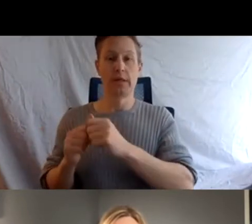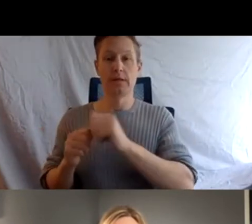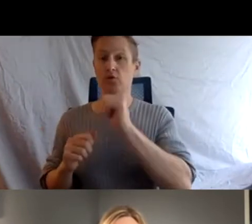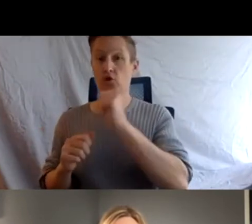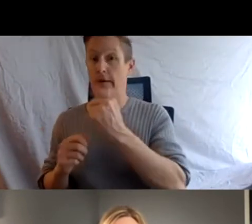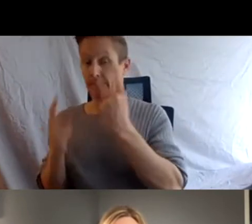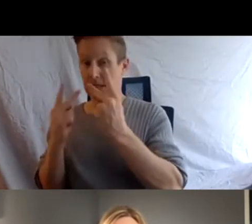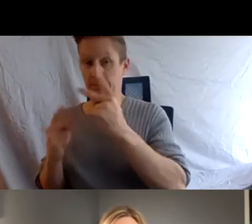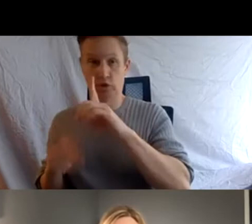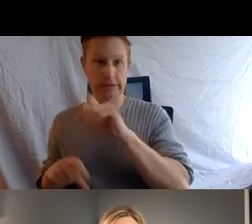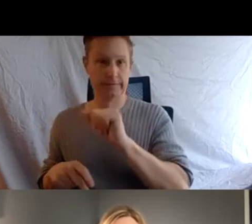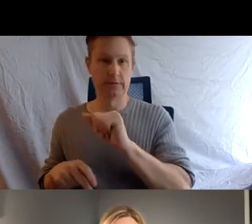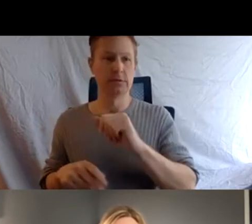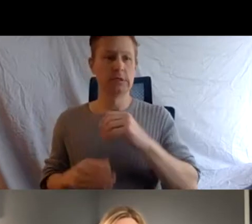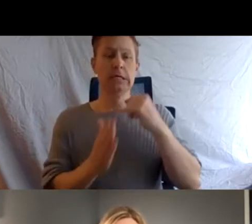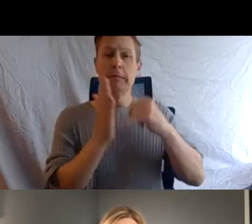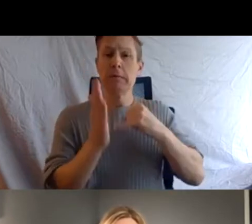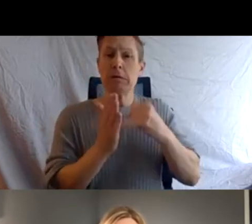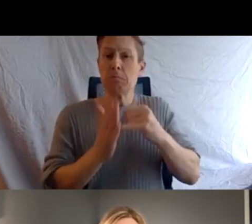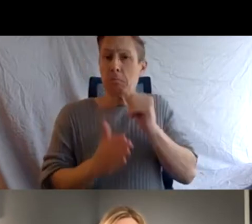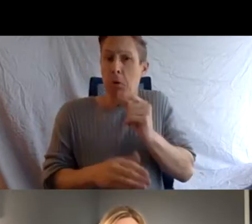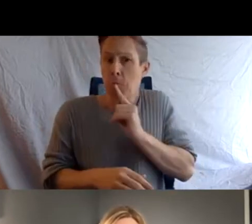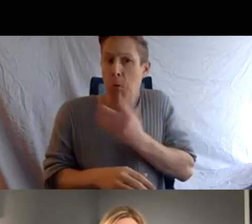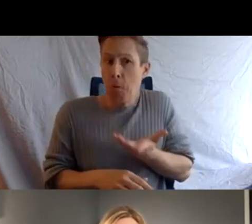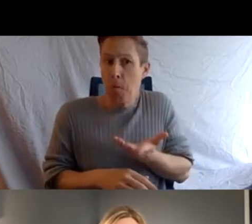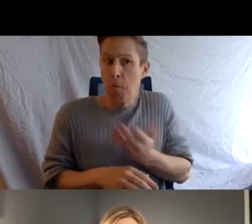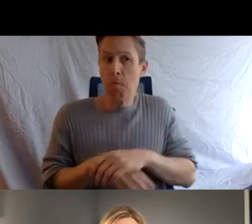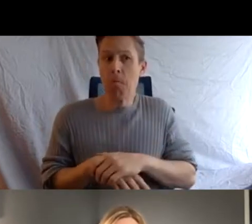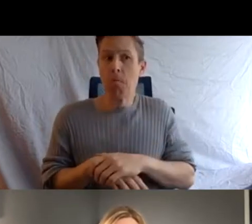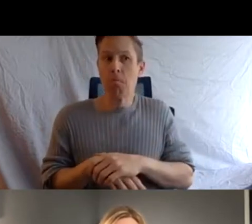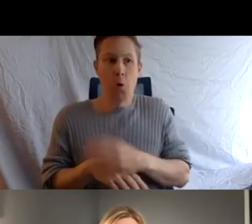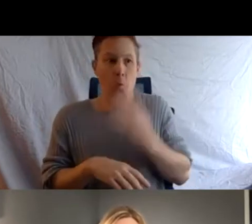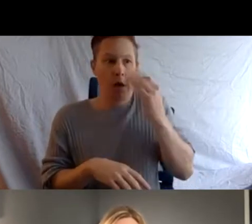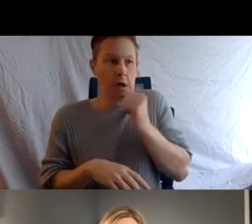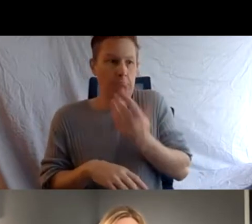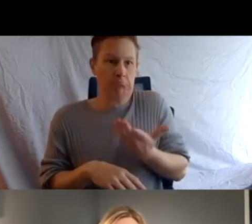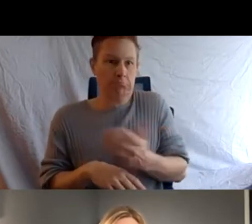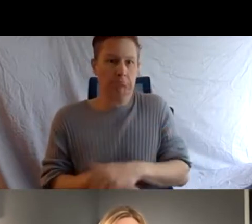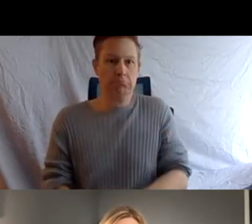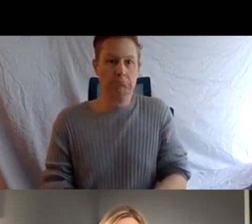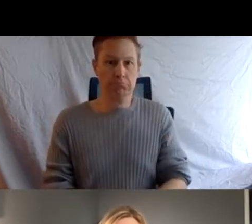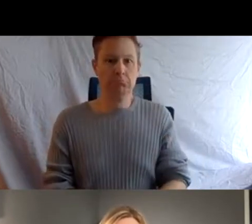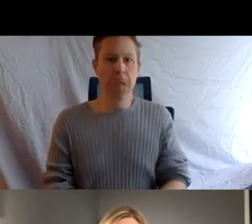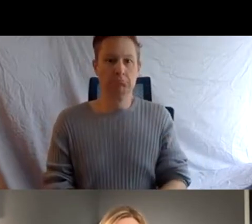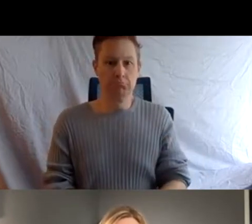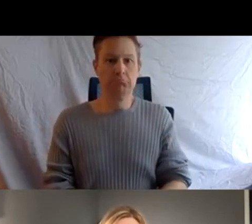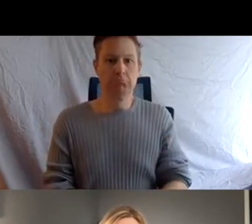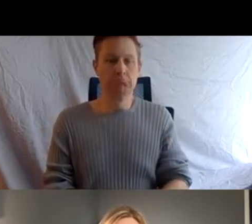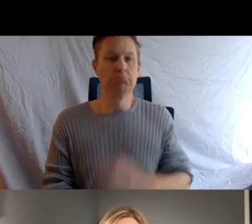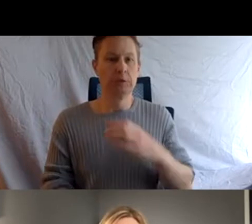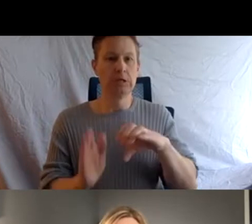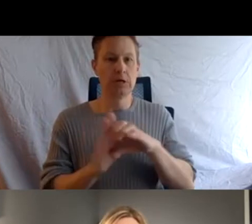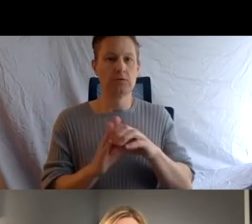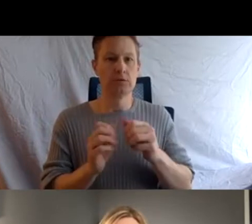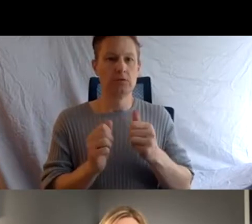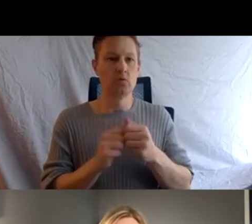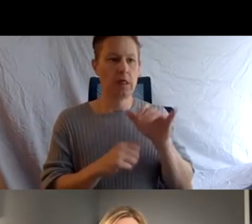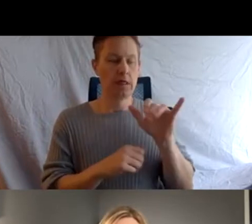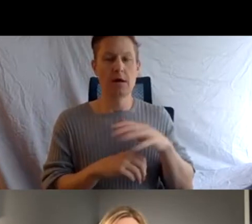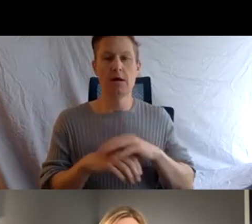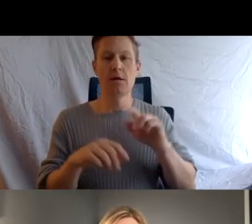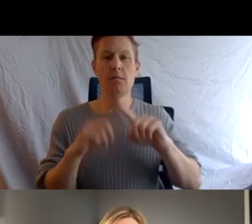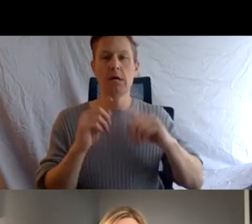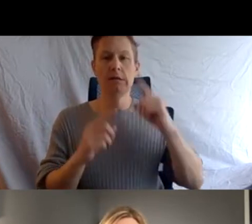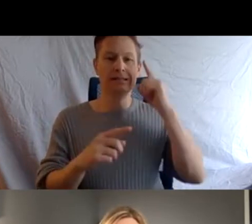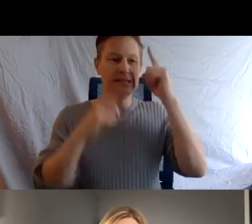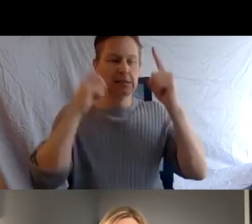I'm not sure in animation. I guess we could. I don't know why we couldn't put characters in. I just wonder